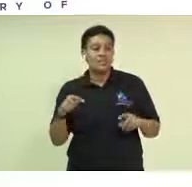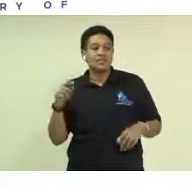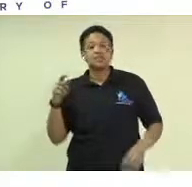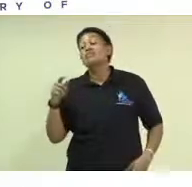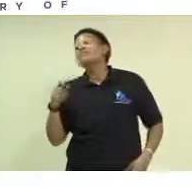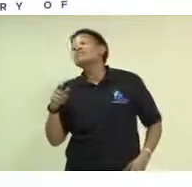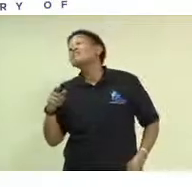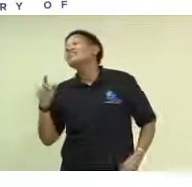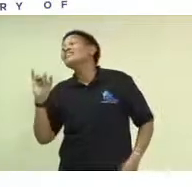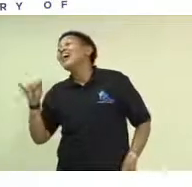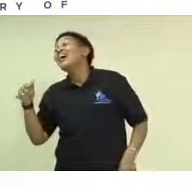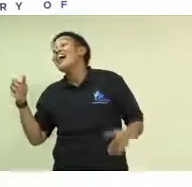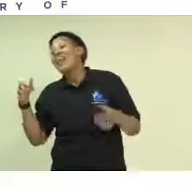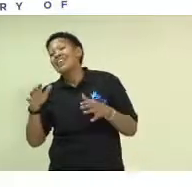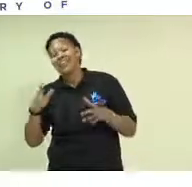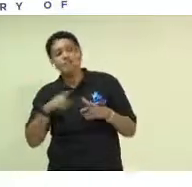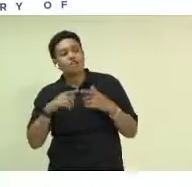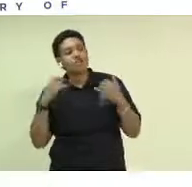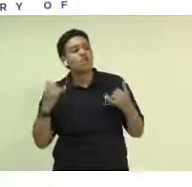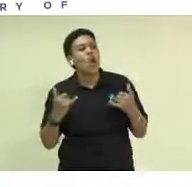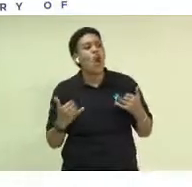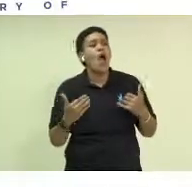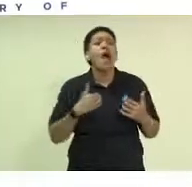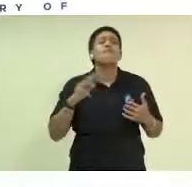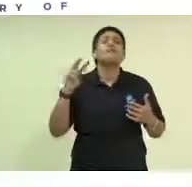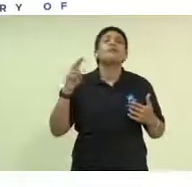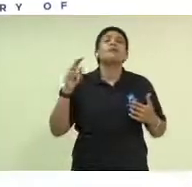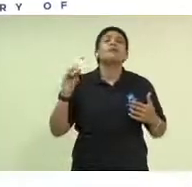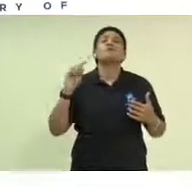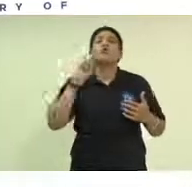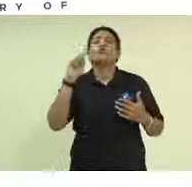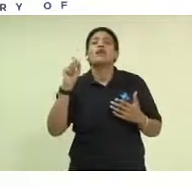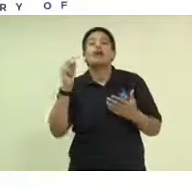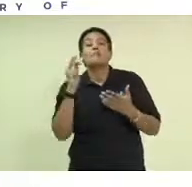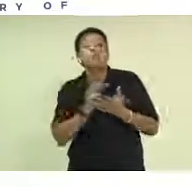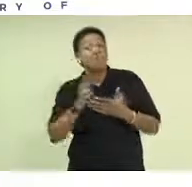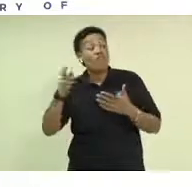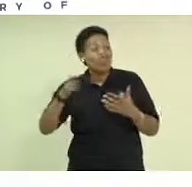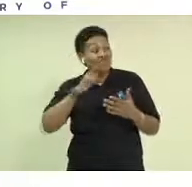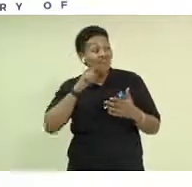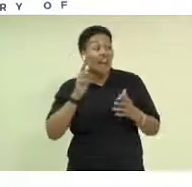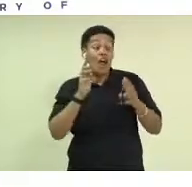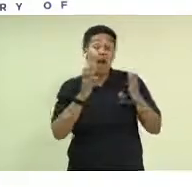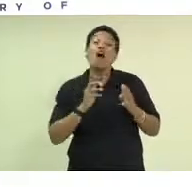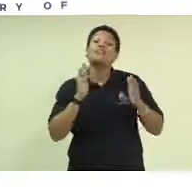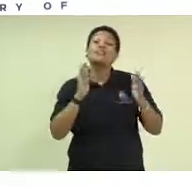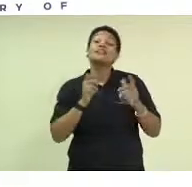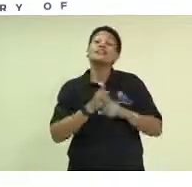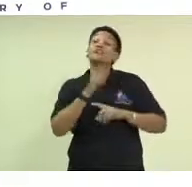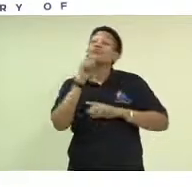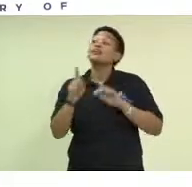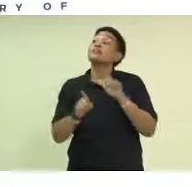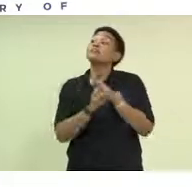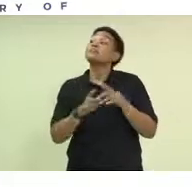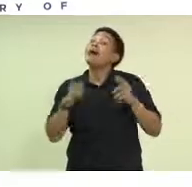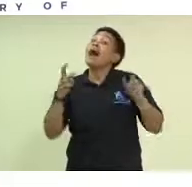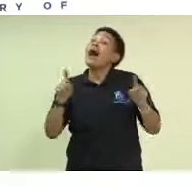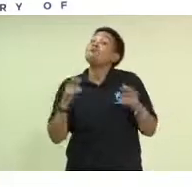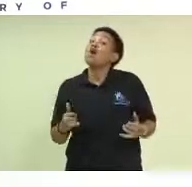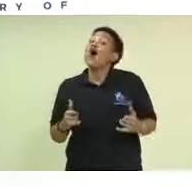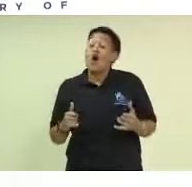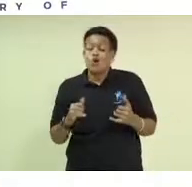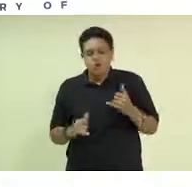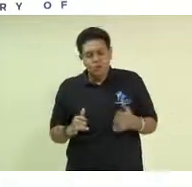that entity now has WHO approval, and there's a conversation that is taking place